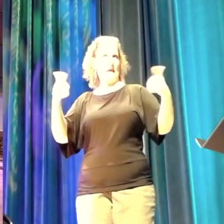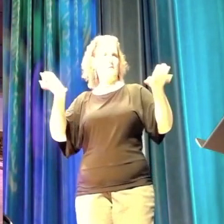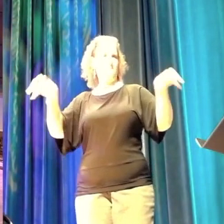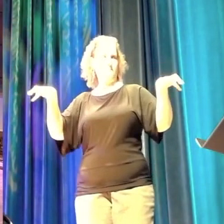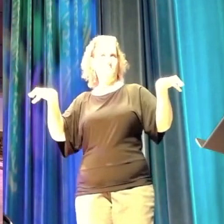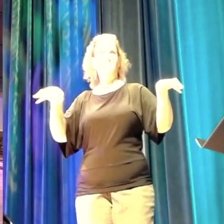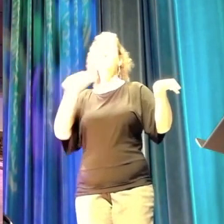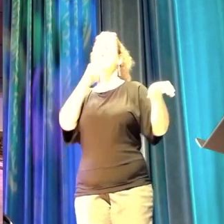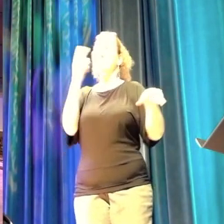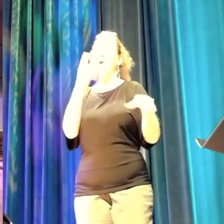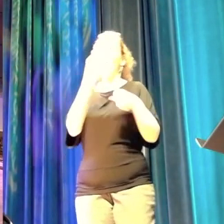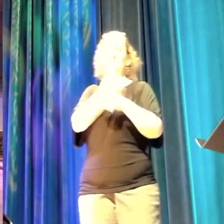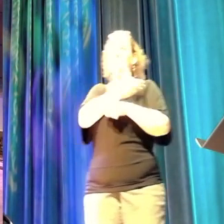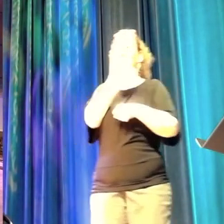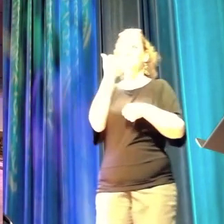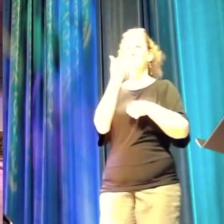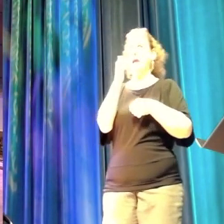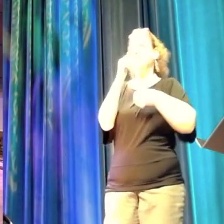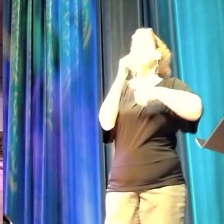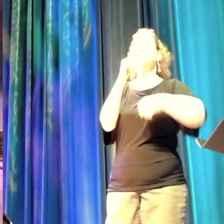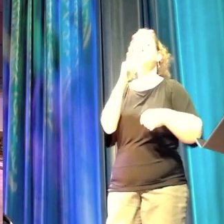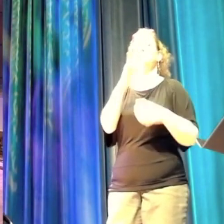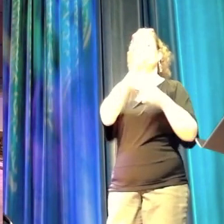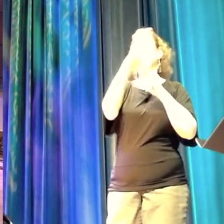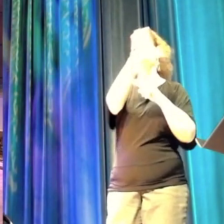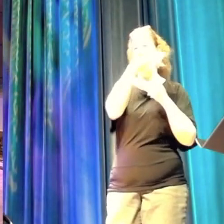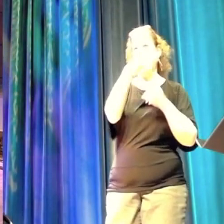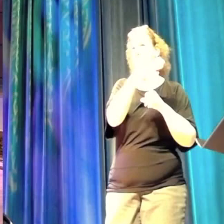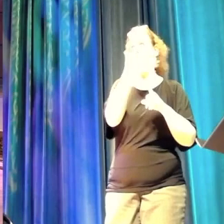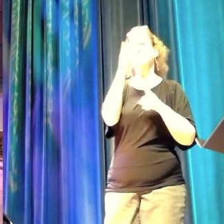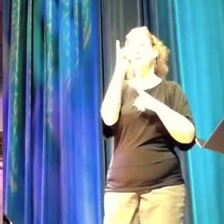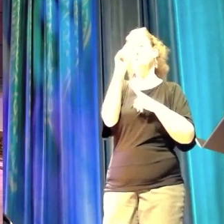always get the best instruments and the best environment.